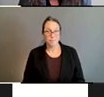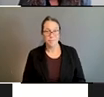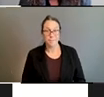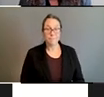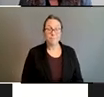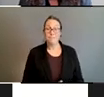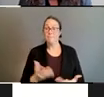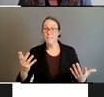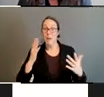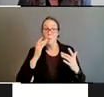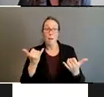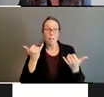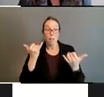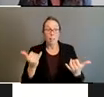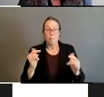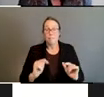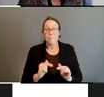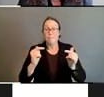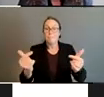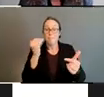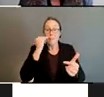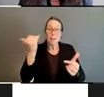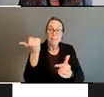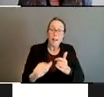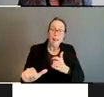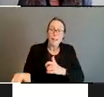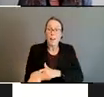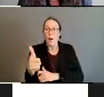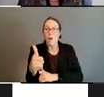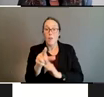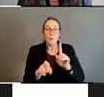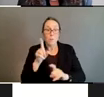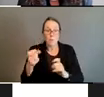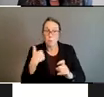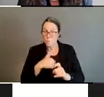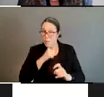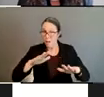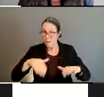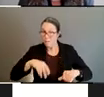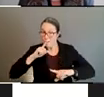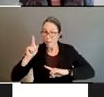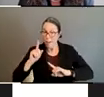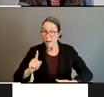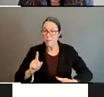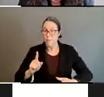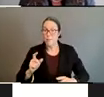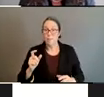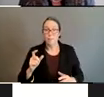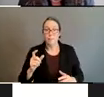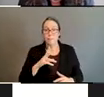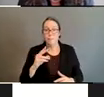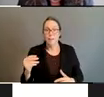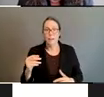And then I'll open it up if there's any other questions that we didn't get a chance to take during the presentation, and then I have